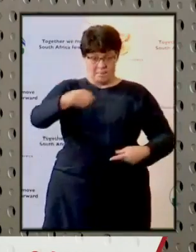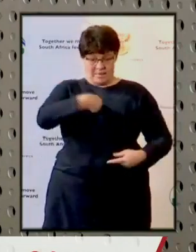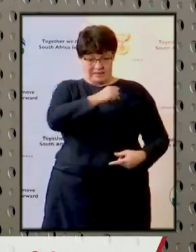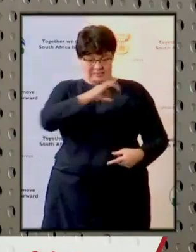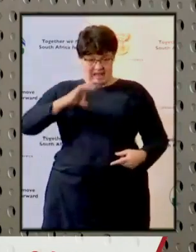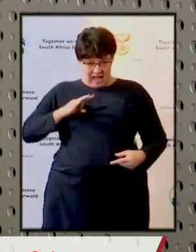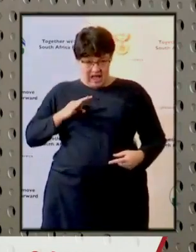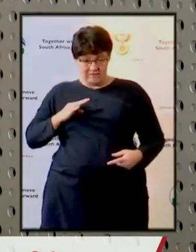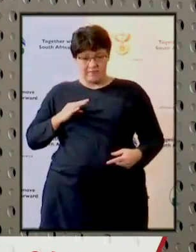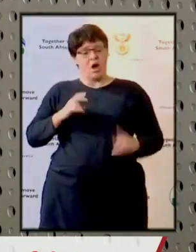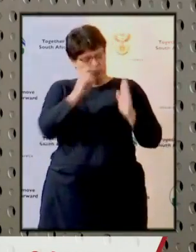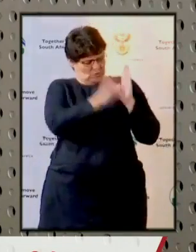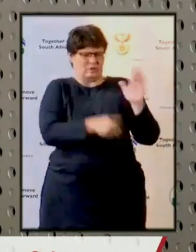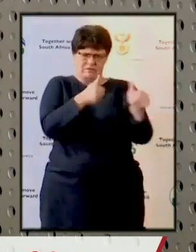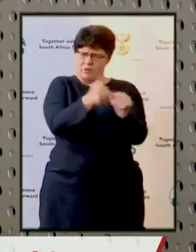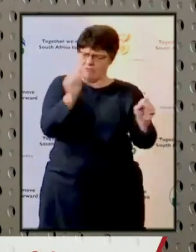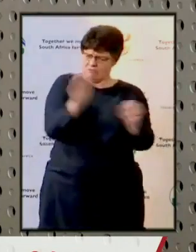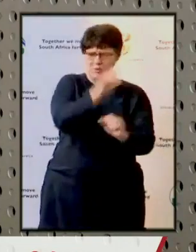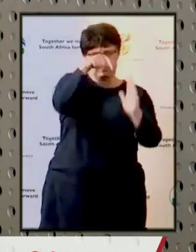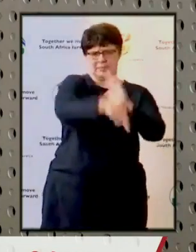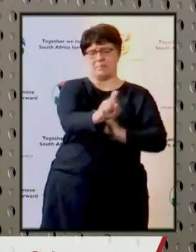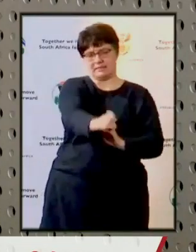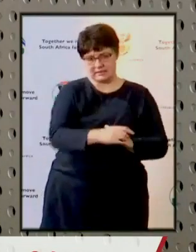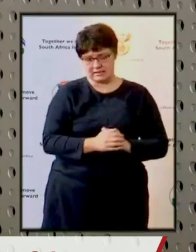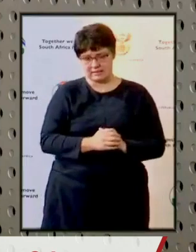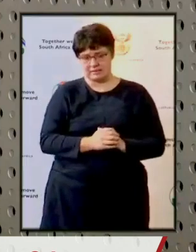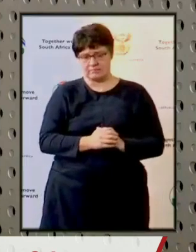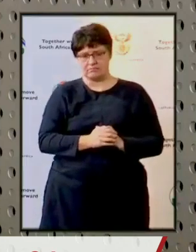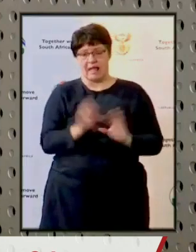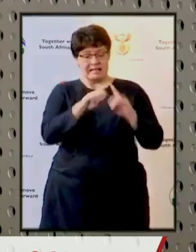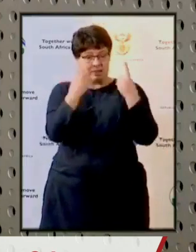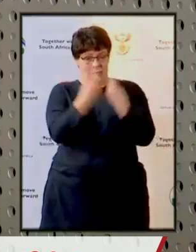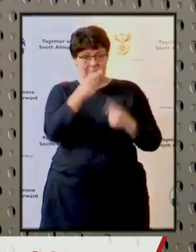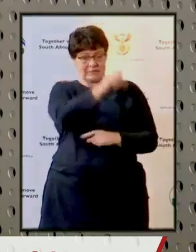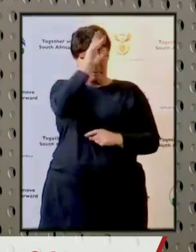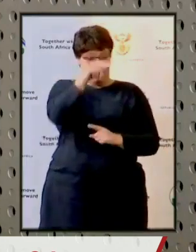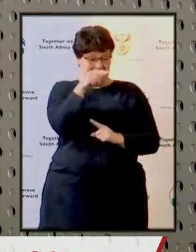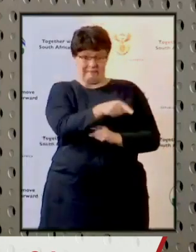to the mines. And the department has developed a very extensive